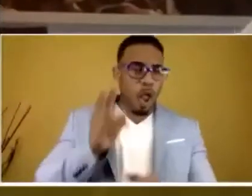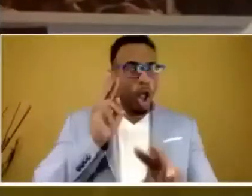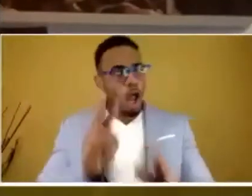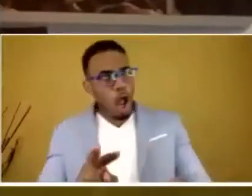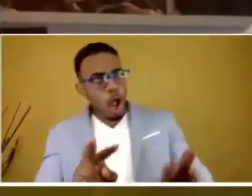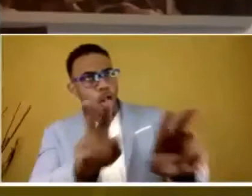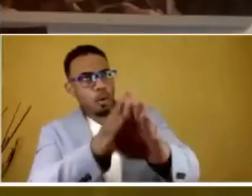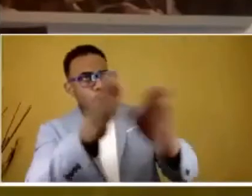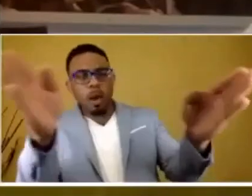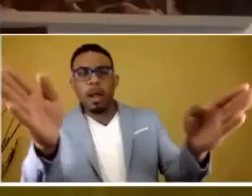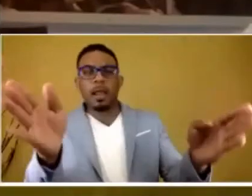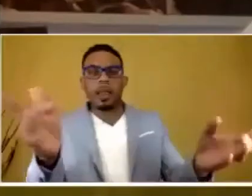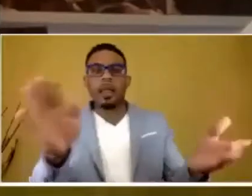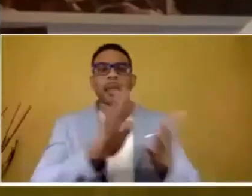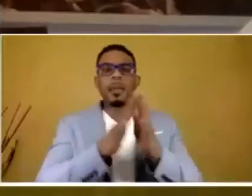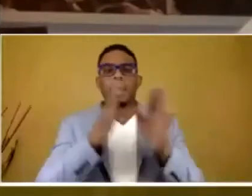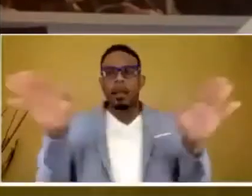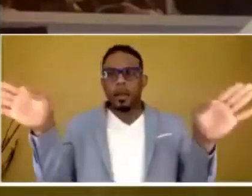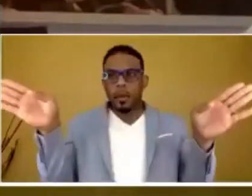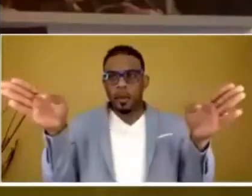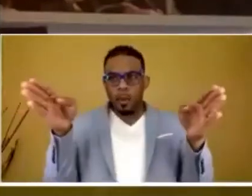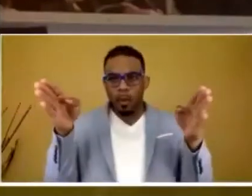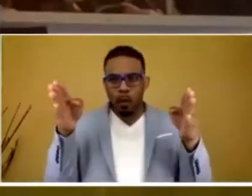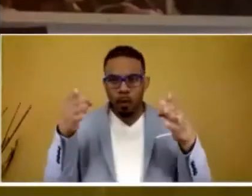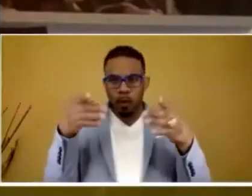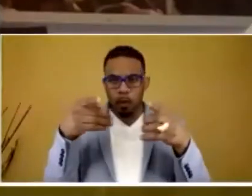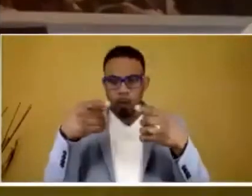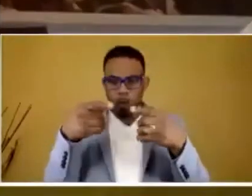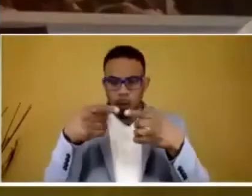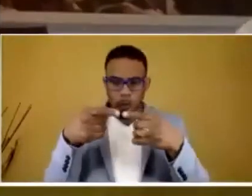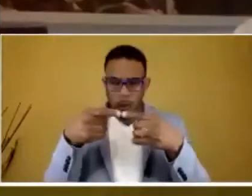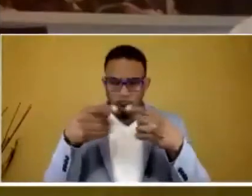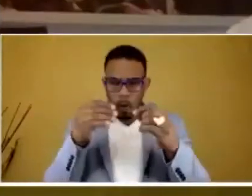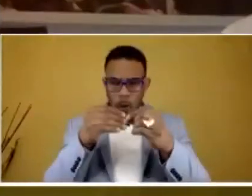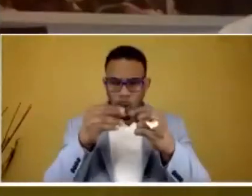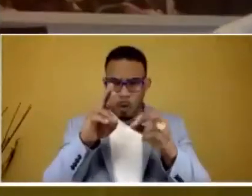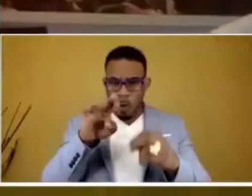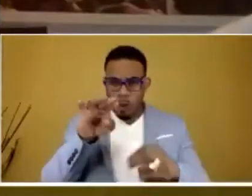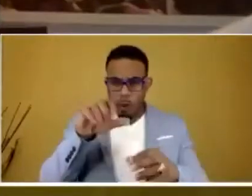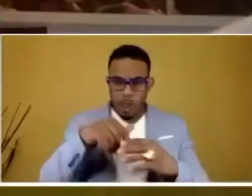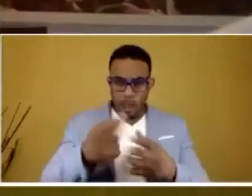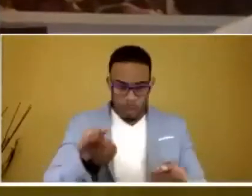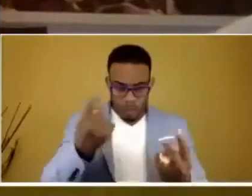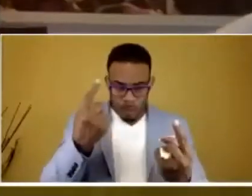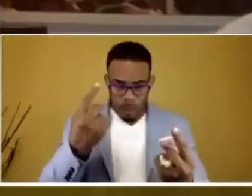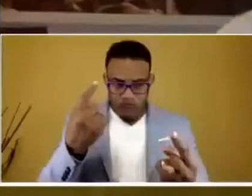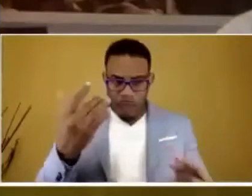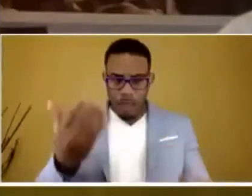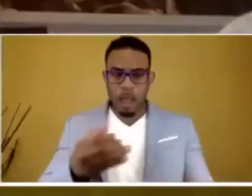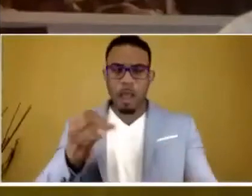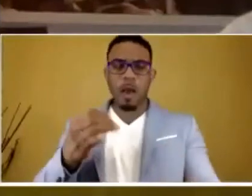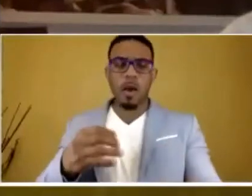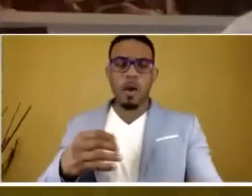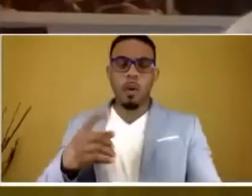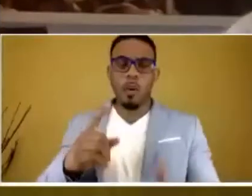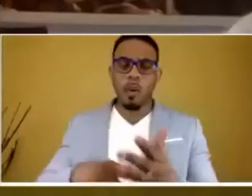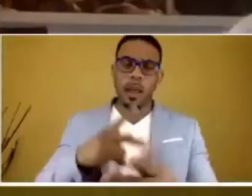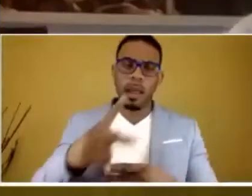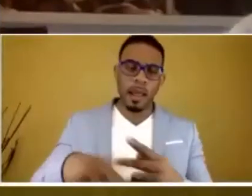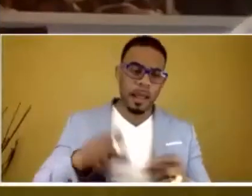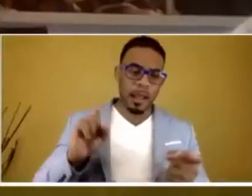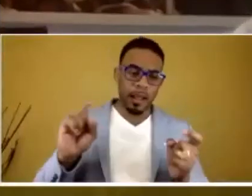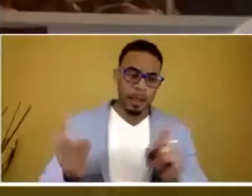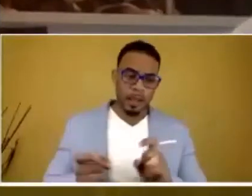it, they became steadily more radical in their understanding of what kind of change